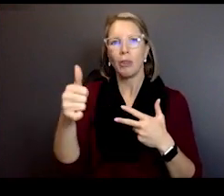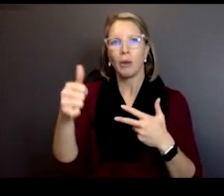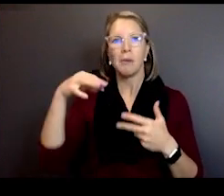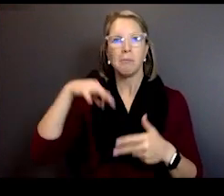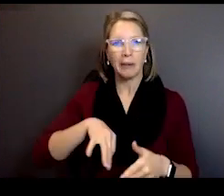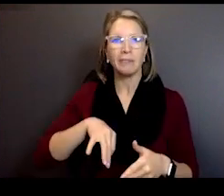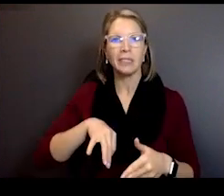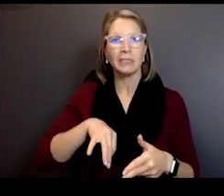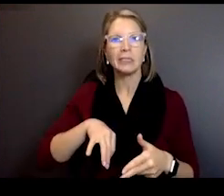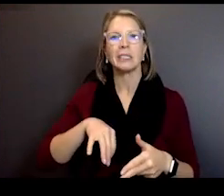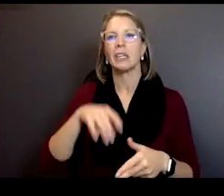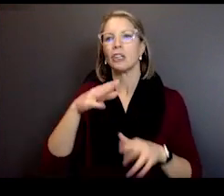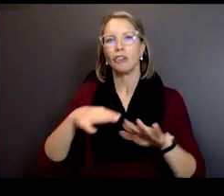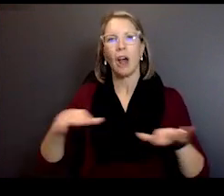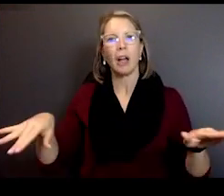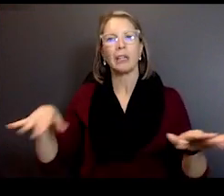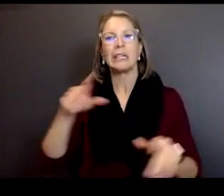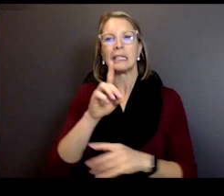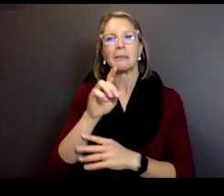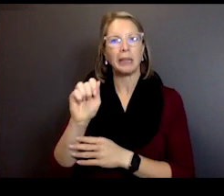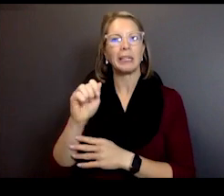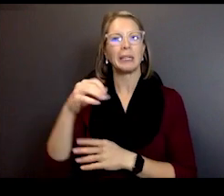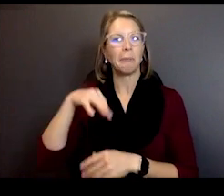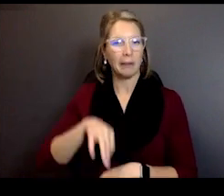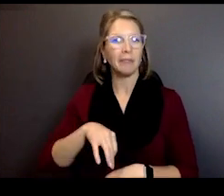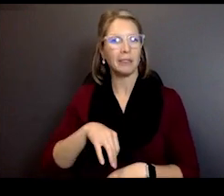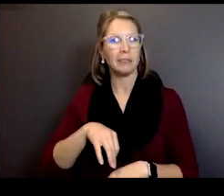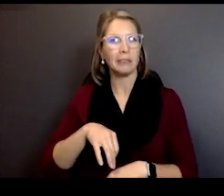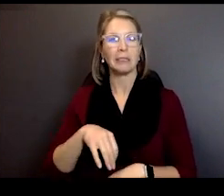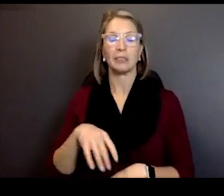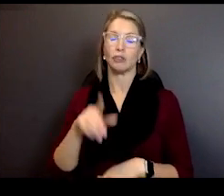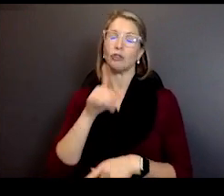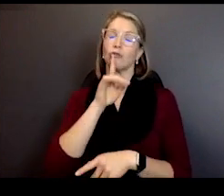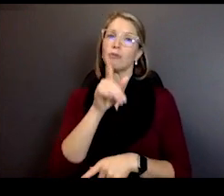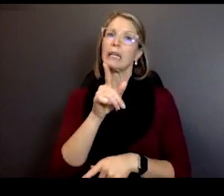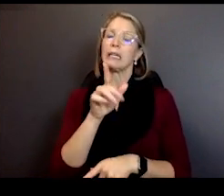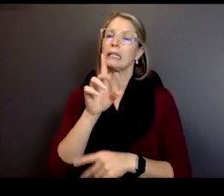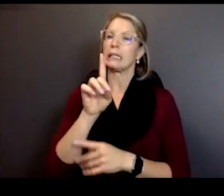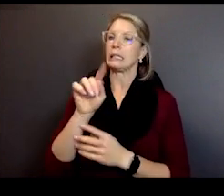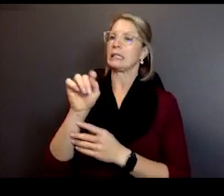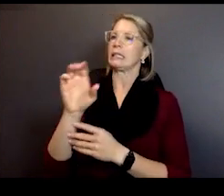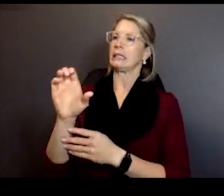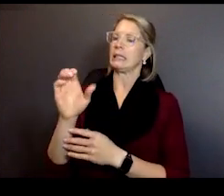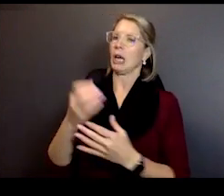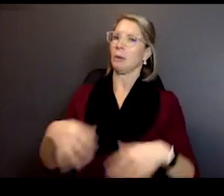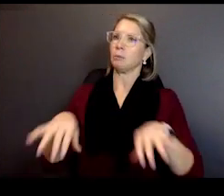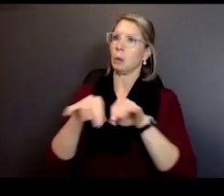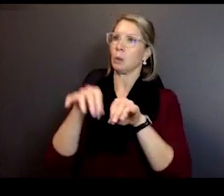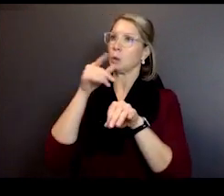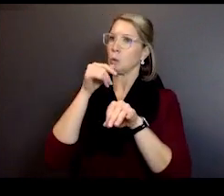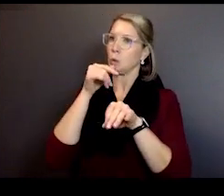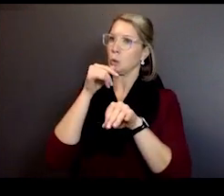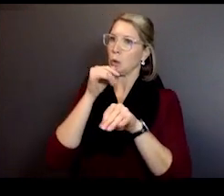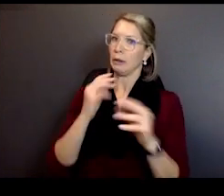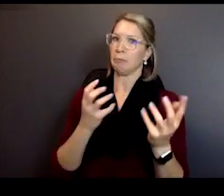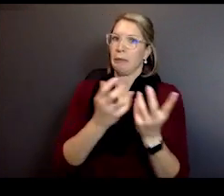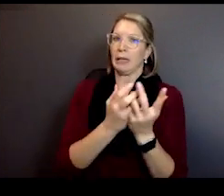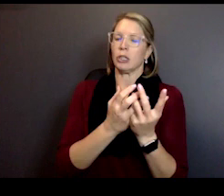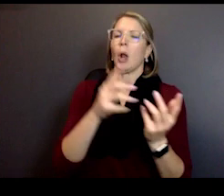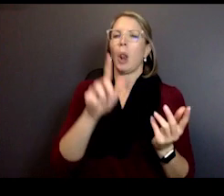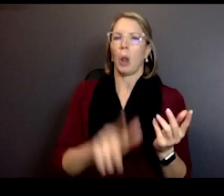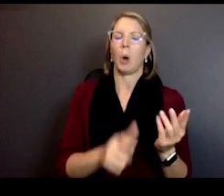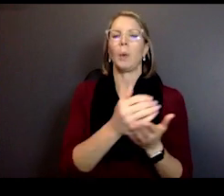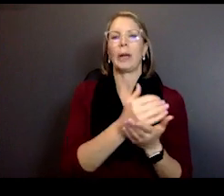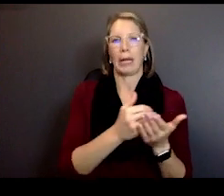Benefit. This aspect of the DTC is particularly important for those with a low income. It's important